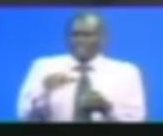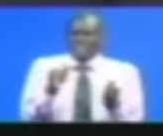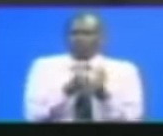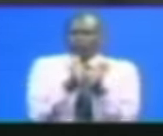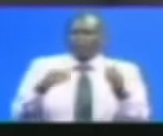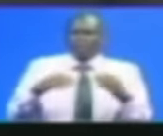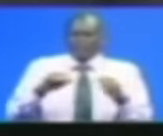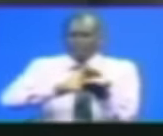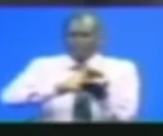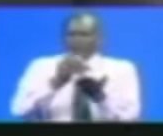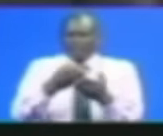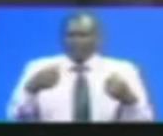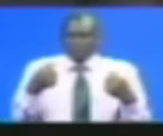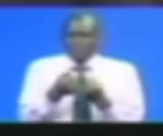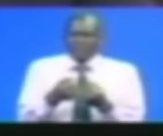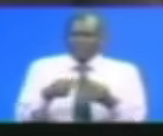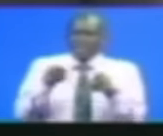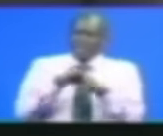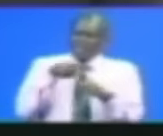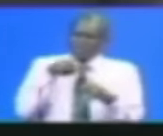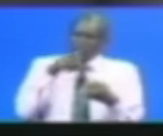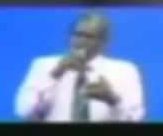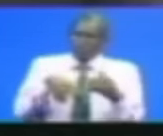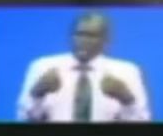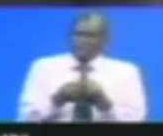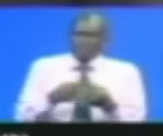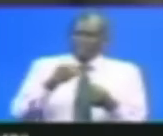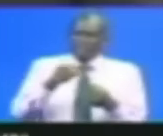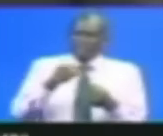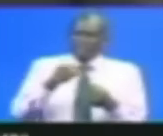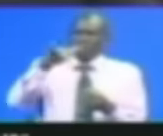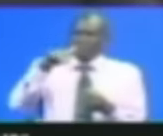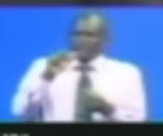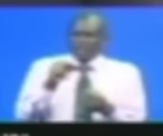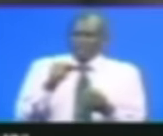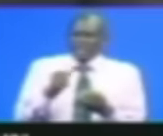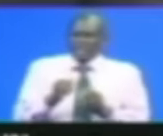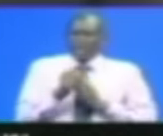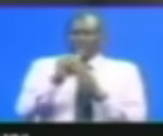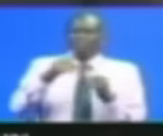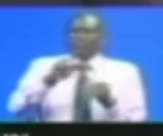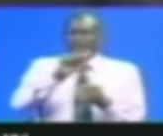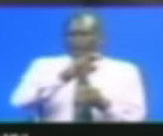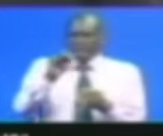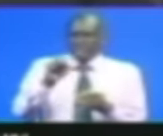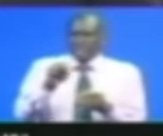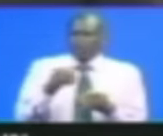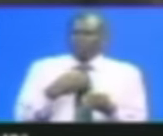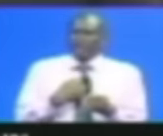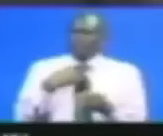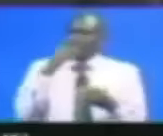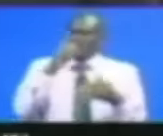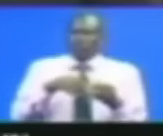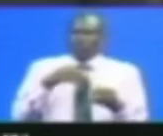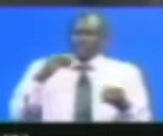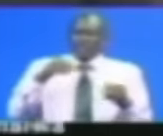has happened, as it did in the NYS presided over by Waiguru. We have said theft